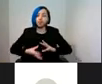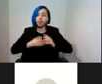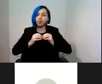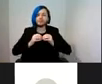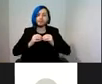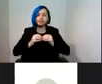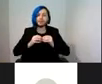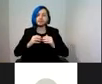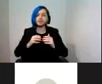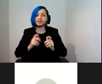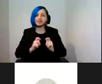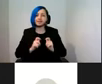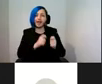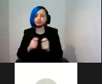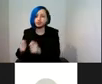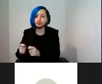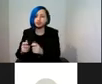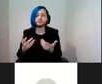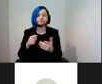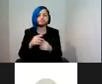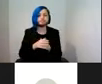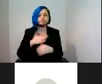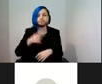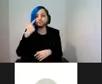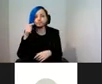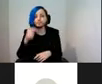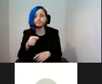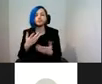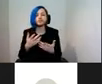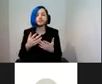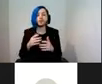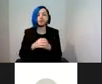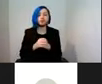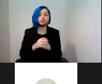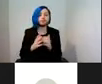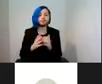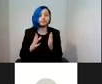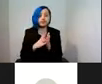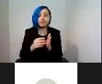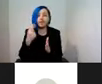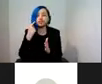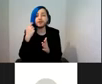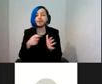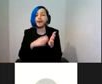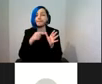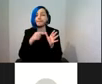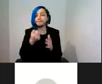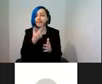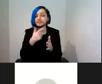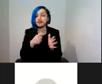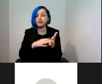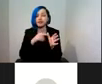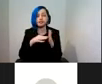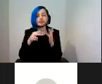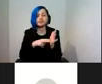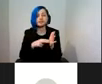industry. For example, software such as the Amazon Alexa voice assistant or those produced by less commercially driven enterprises such as maker and